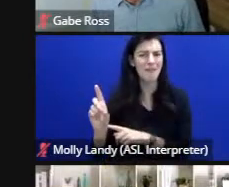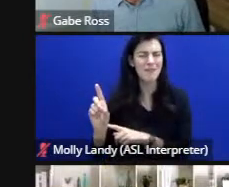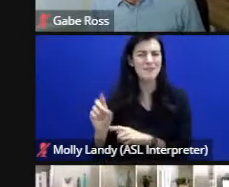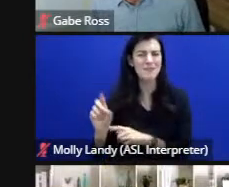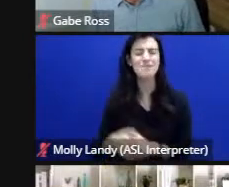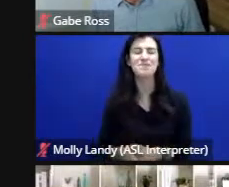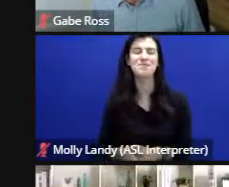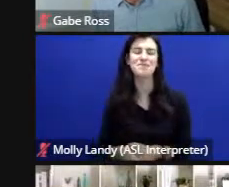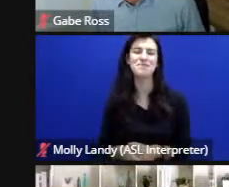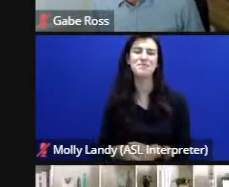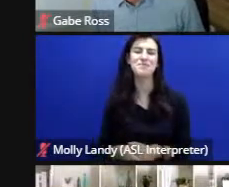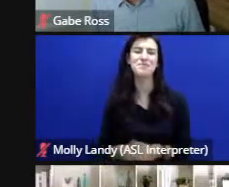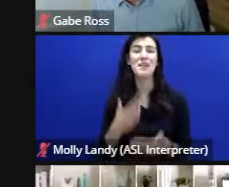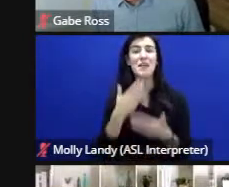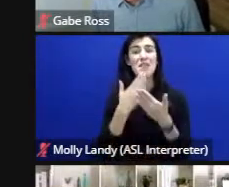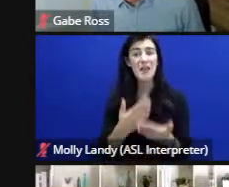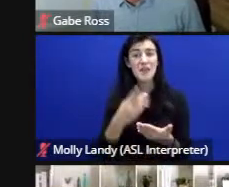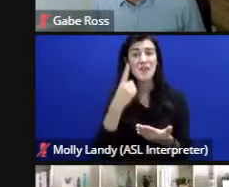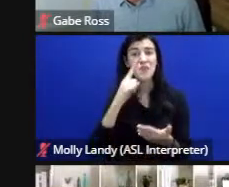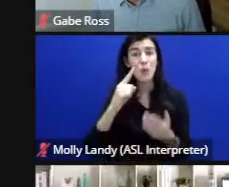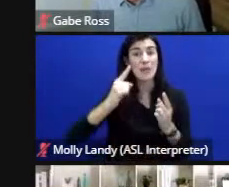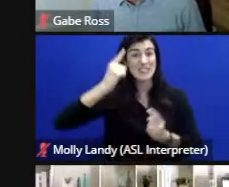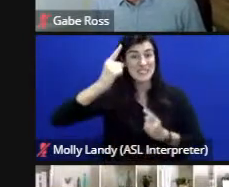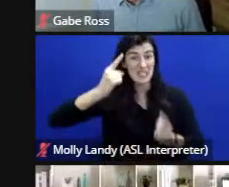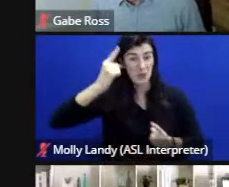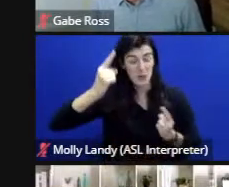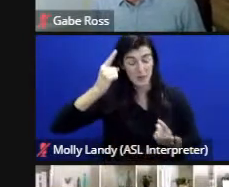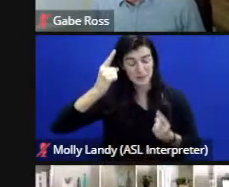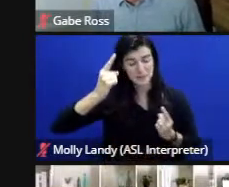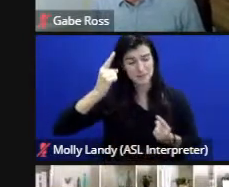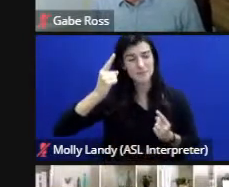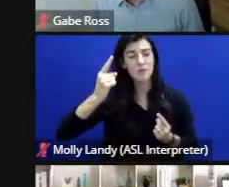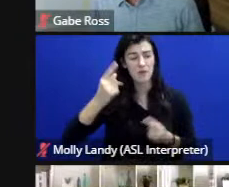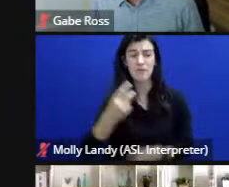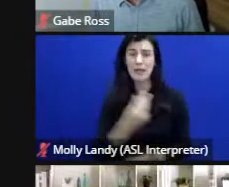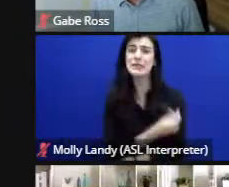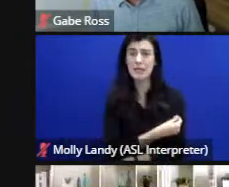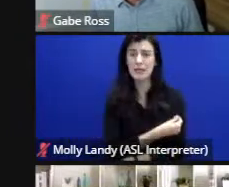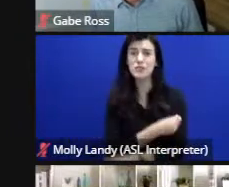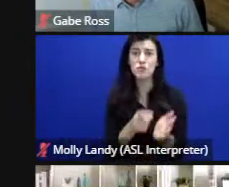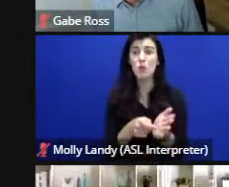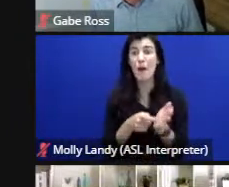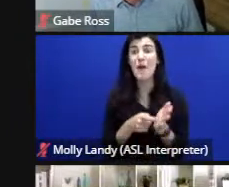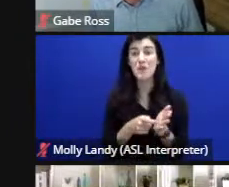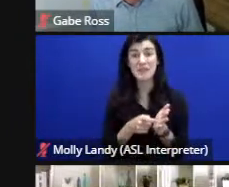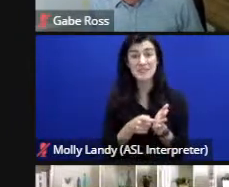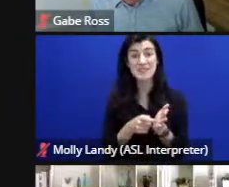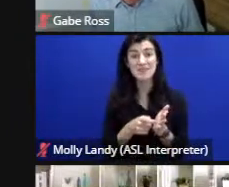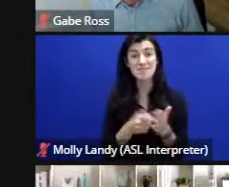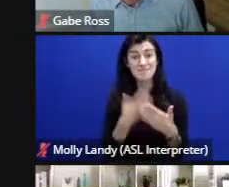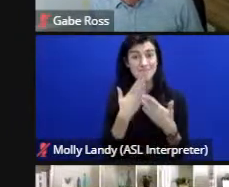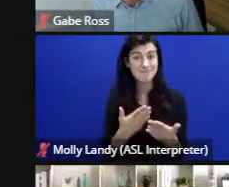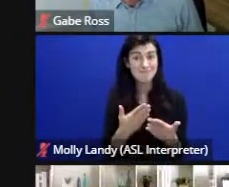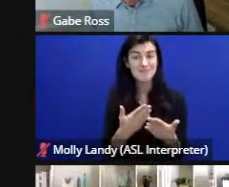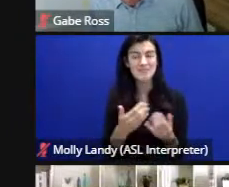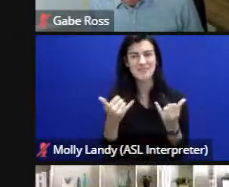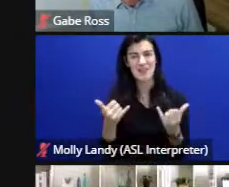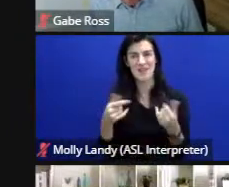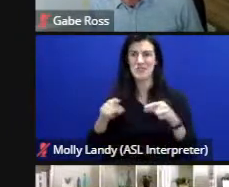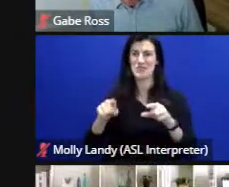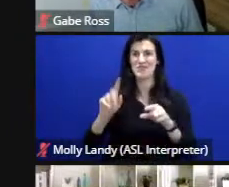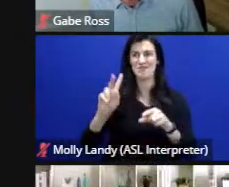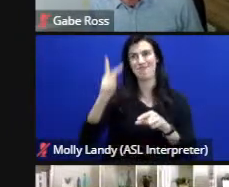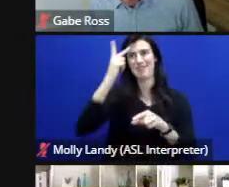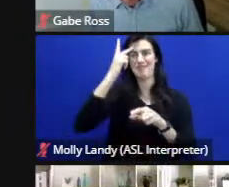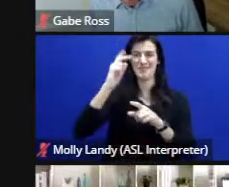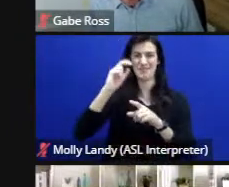Thank you for considering a vaccination requirement, given the political storm that we